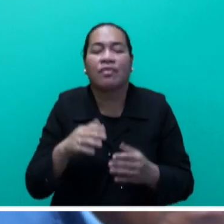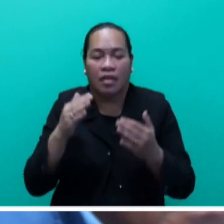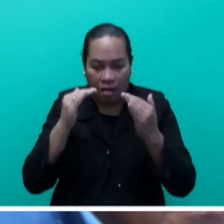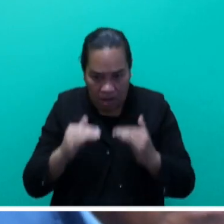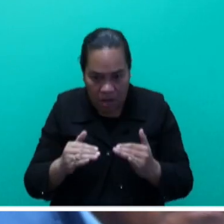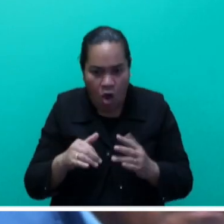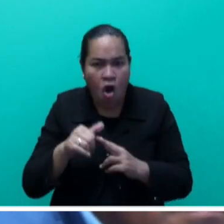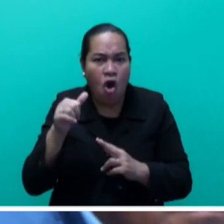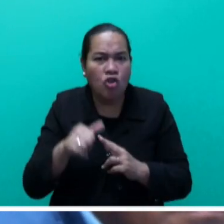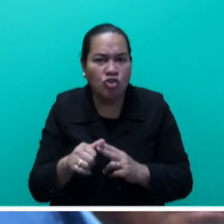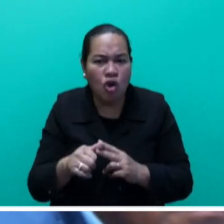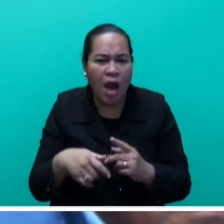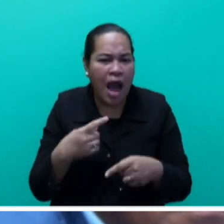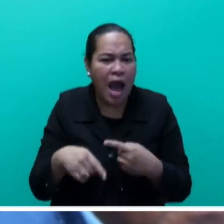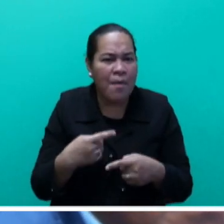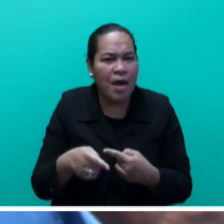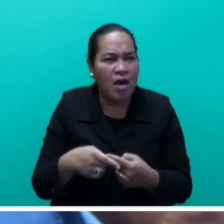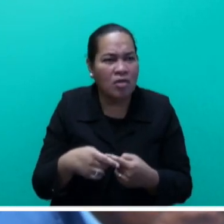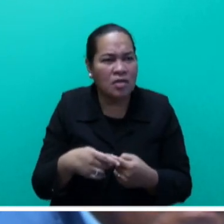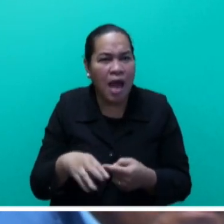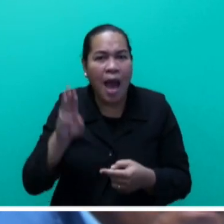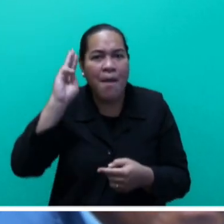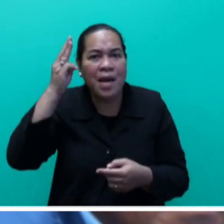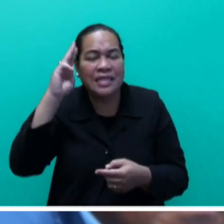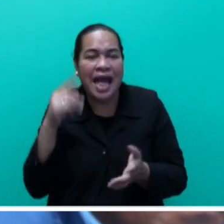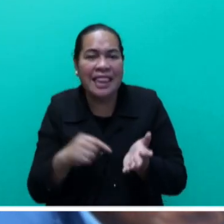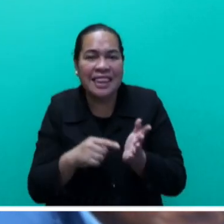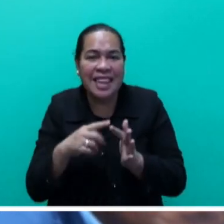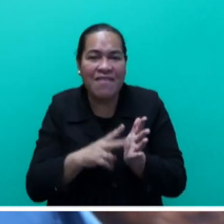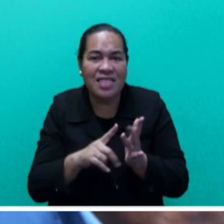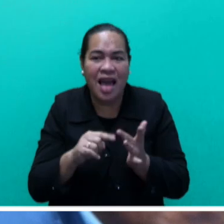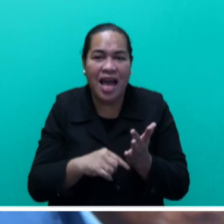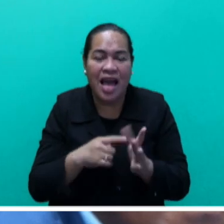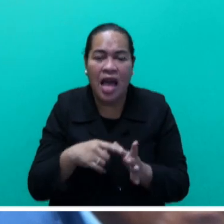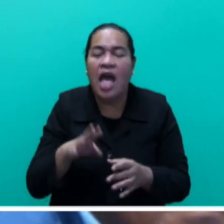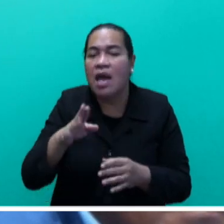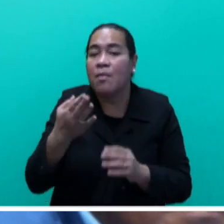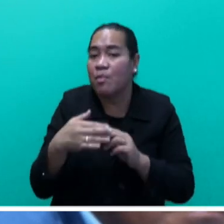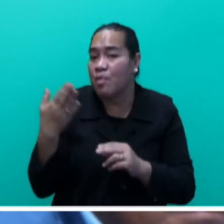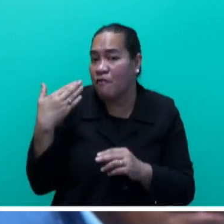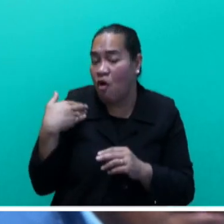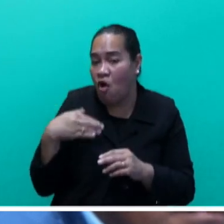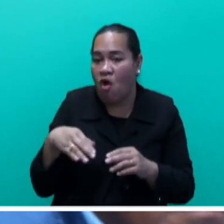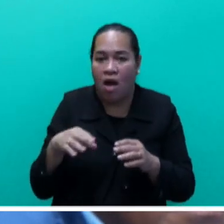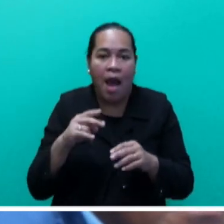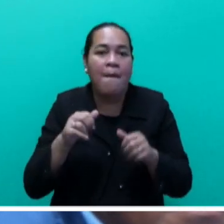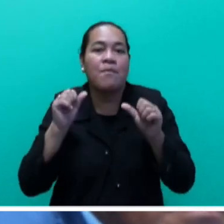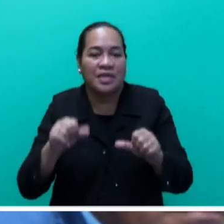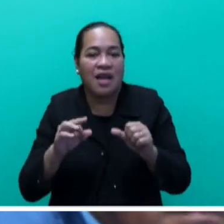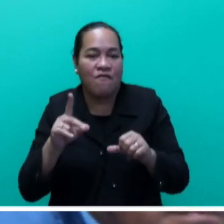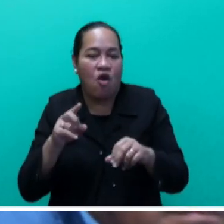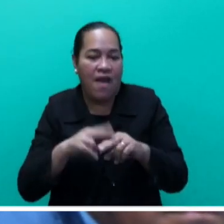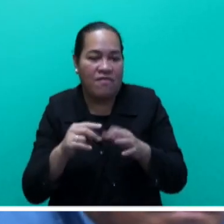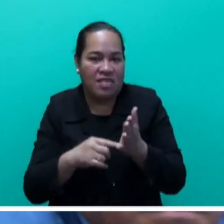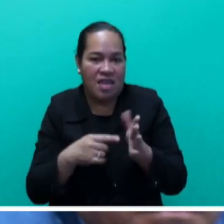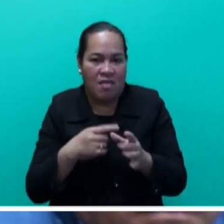the outstanding case of Master Tevita Koroi, the former president of FTA, who was terminated without cause